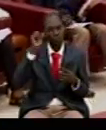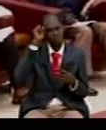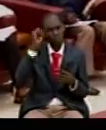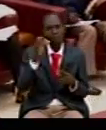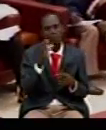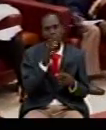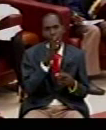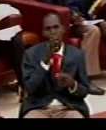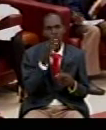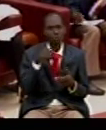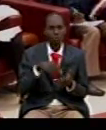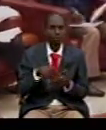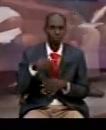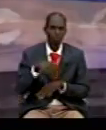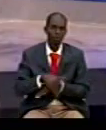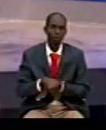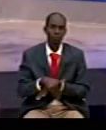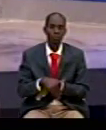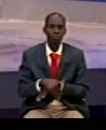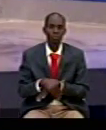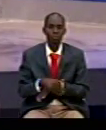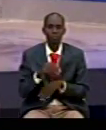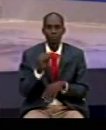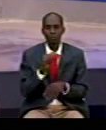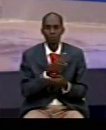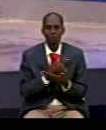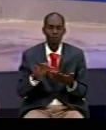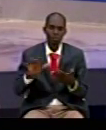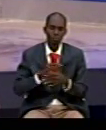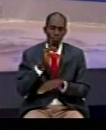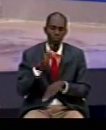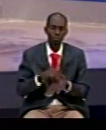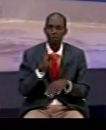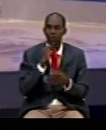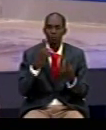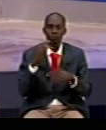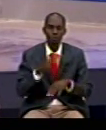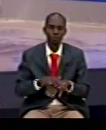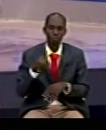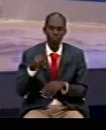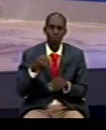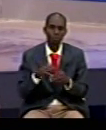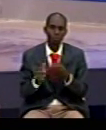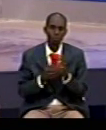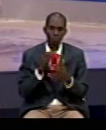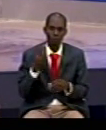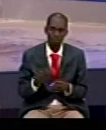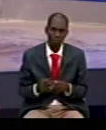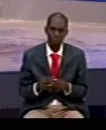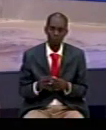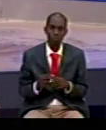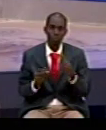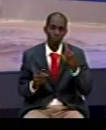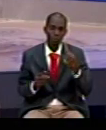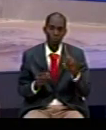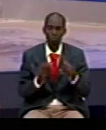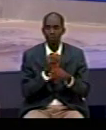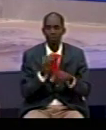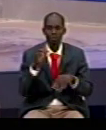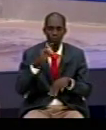mother. Tonight, a divine touch is coming upon you. One, a touch